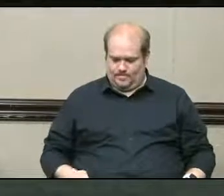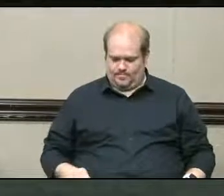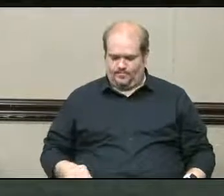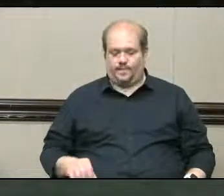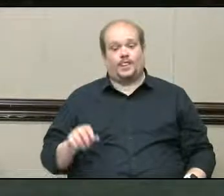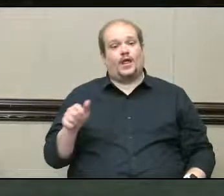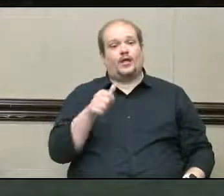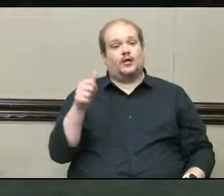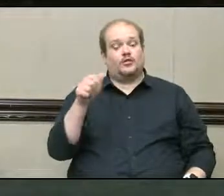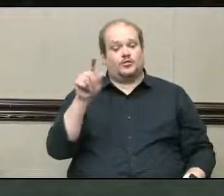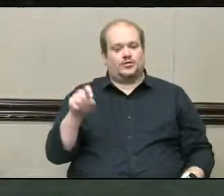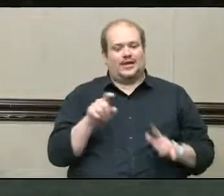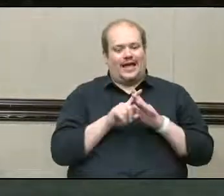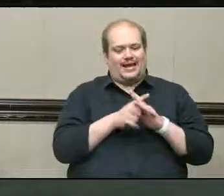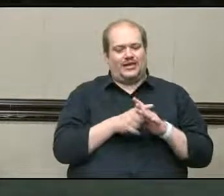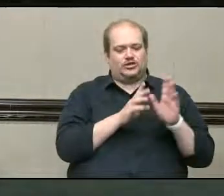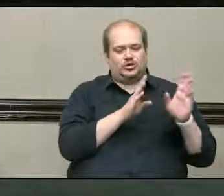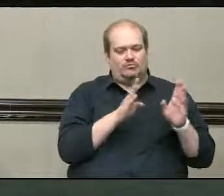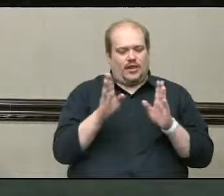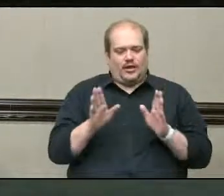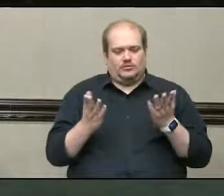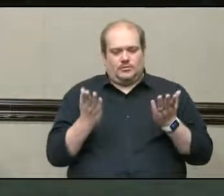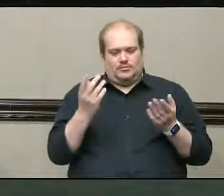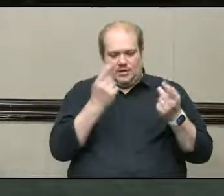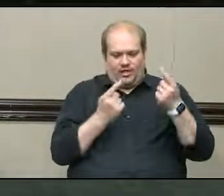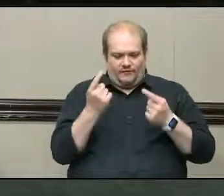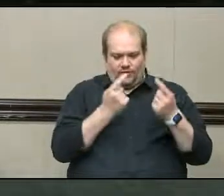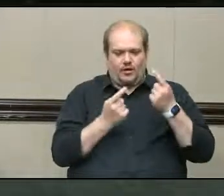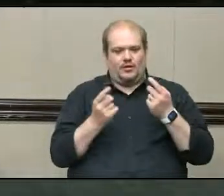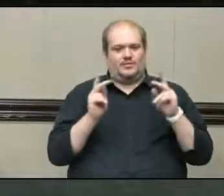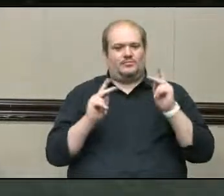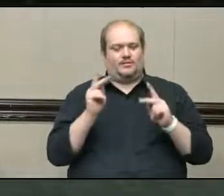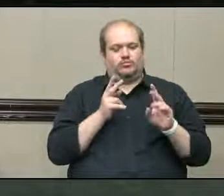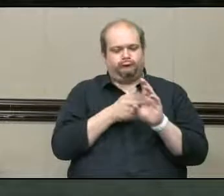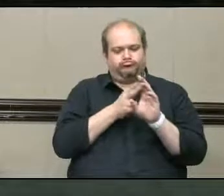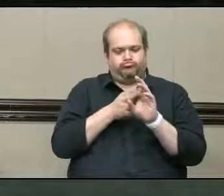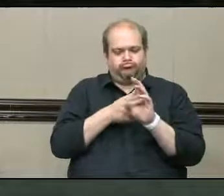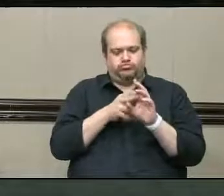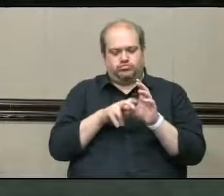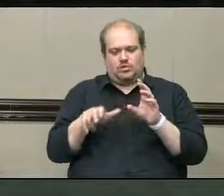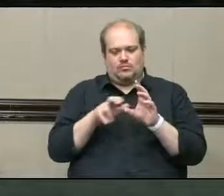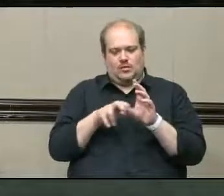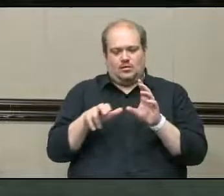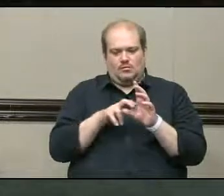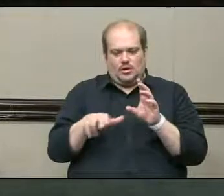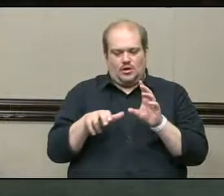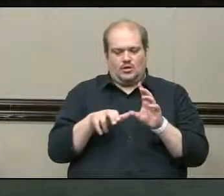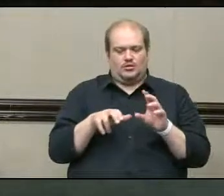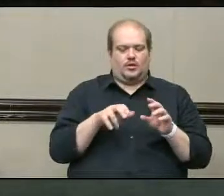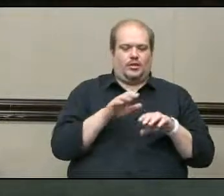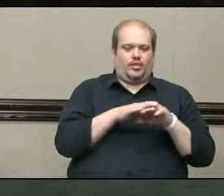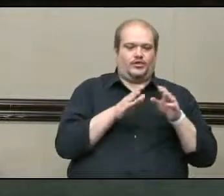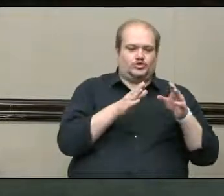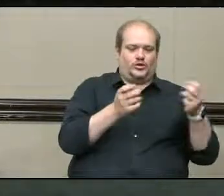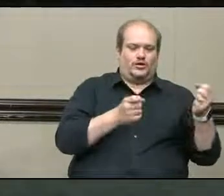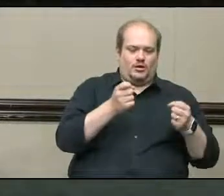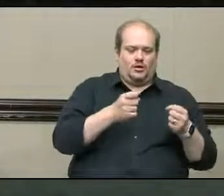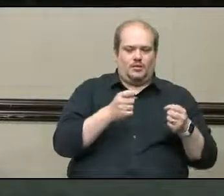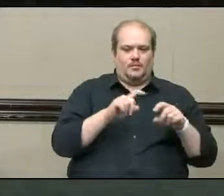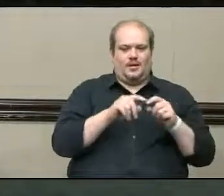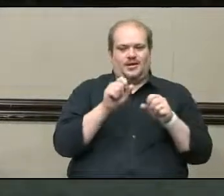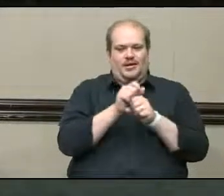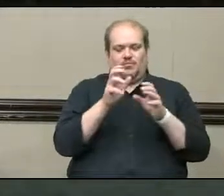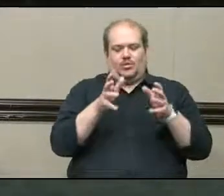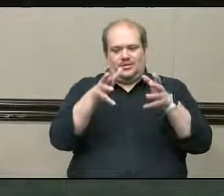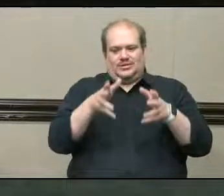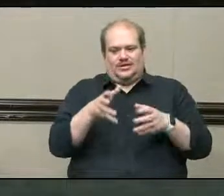Another question from Lynn said, initial planners may have thought people would hop on and off the streetcar to shop, but now employees leave their